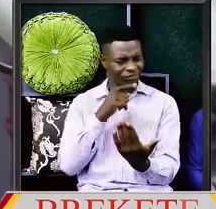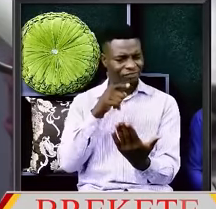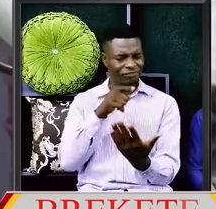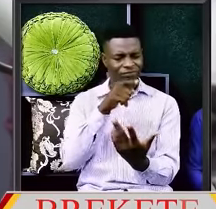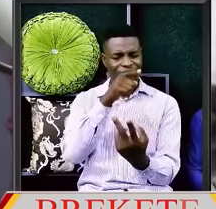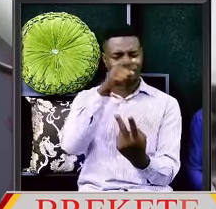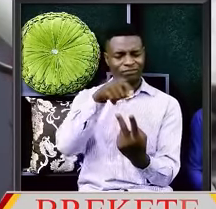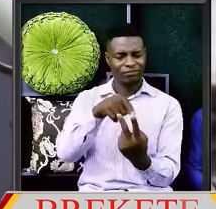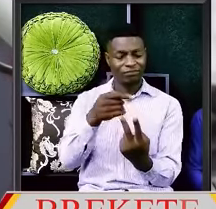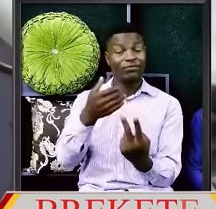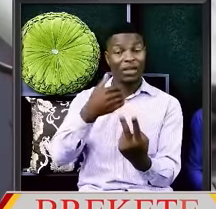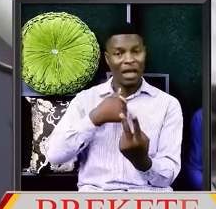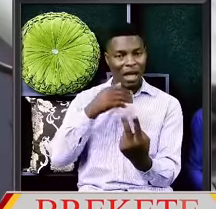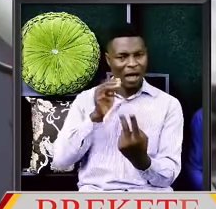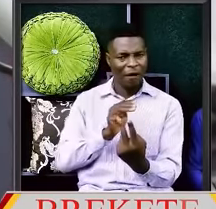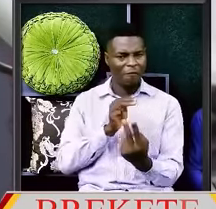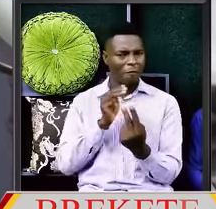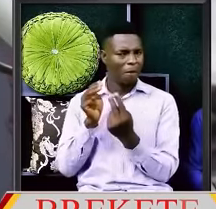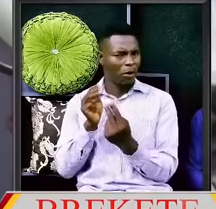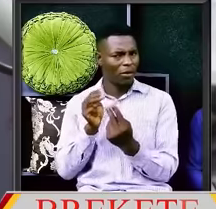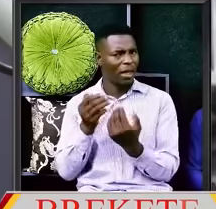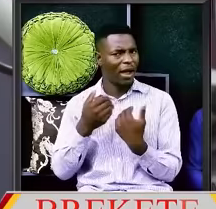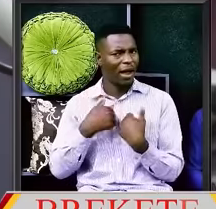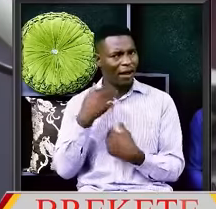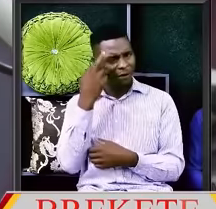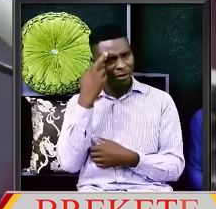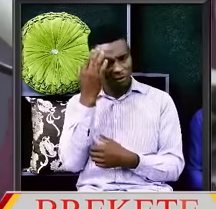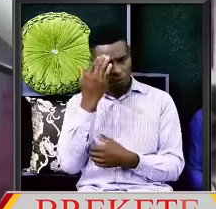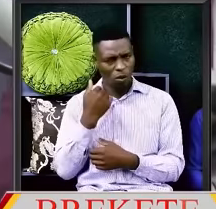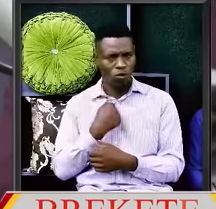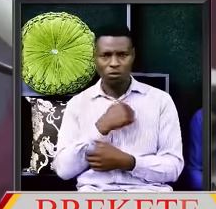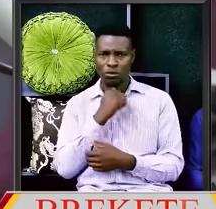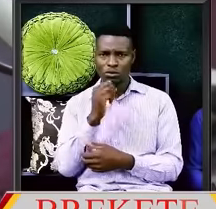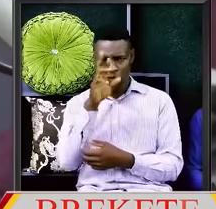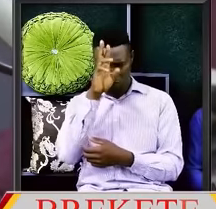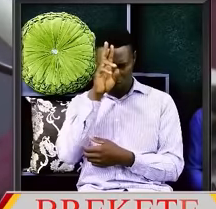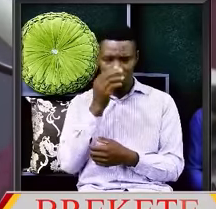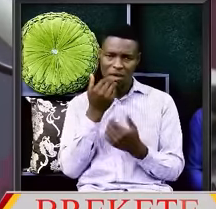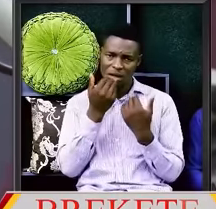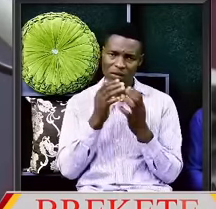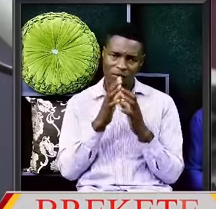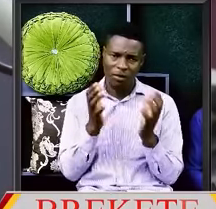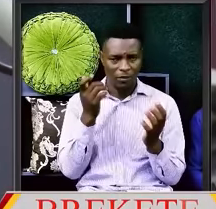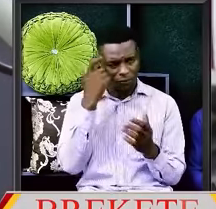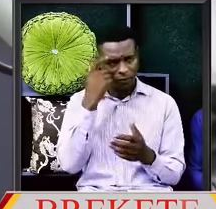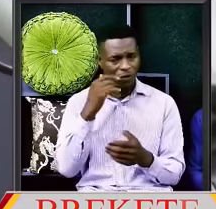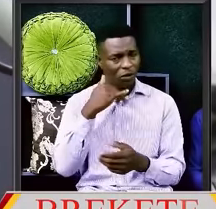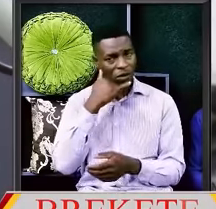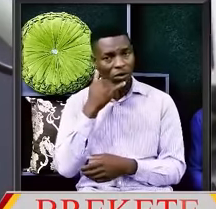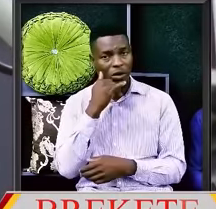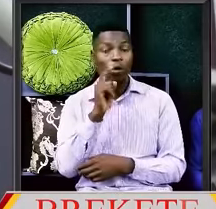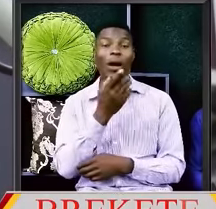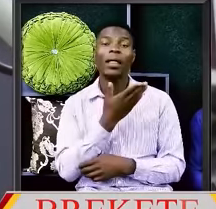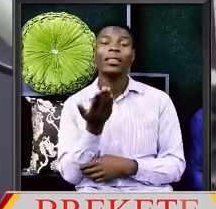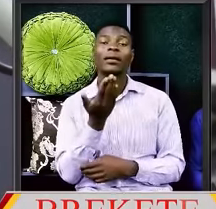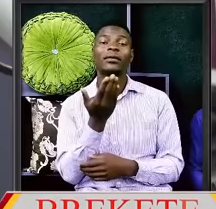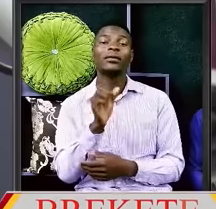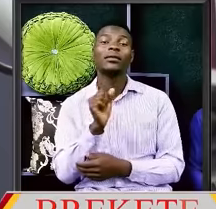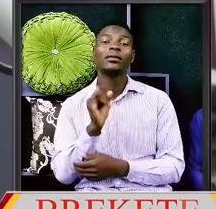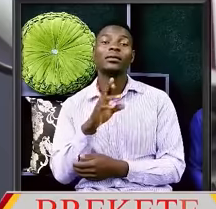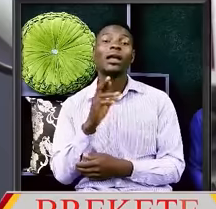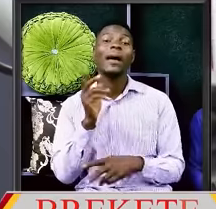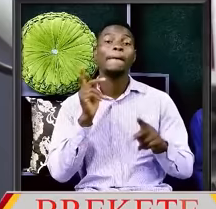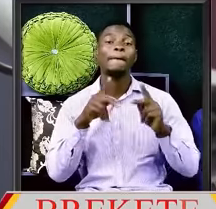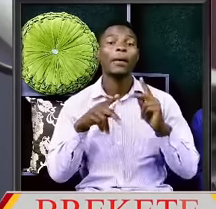reason why, we no go ignore him. Thank you very much for calling, man. Yes, sir. And one thing, sir,